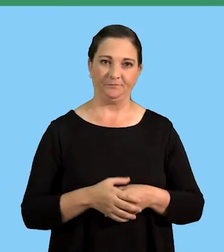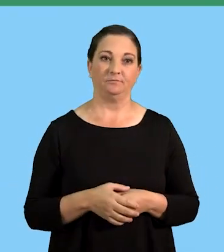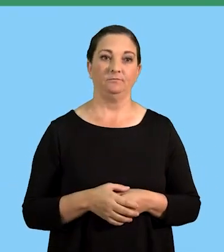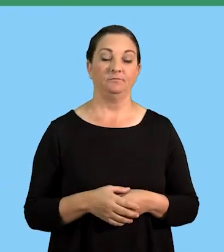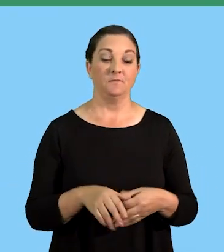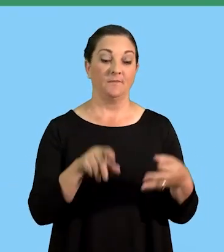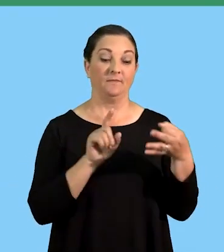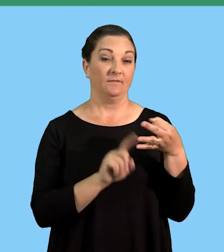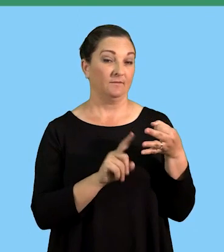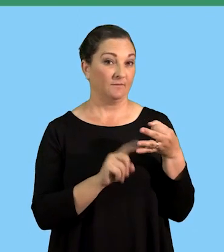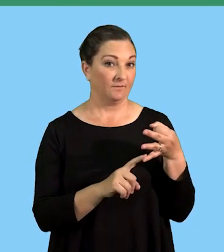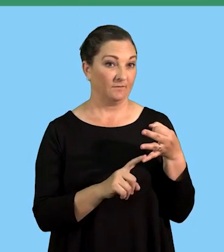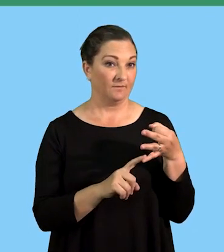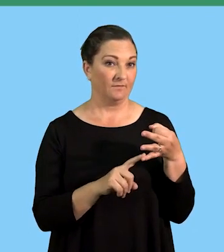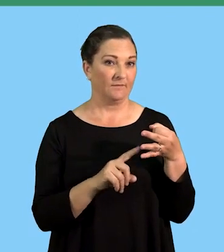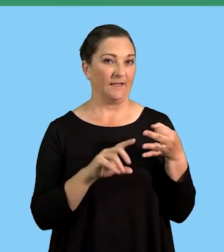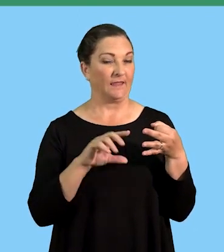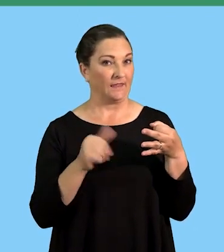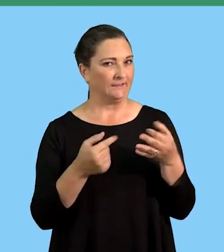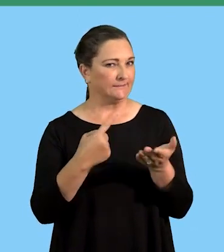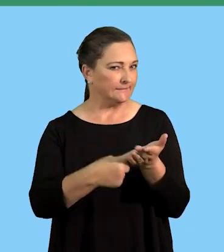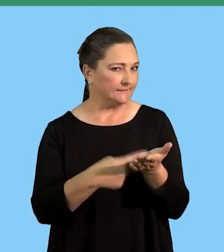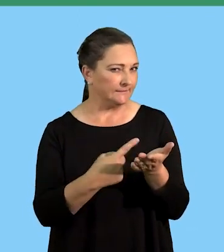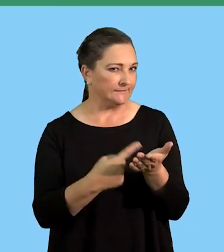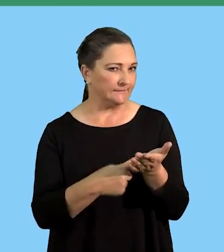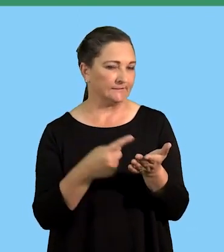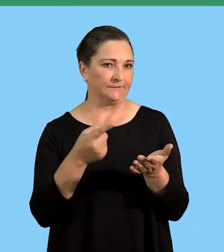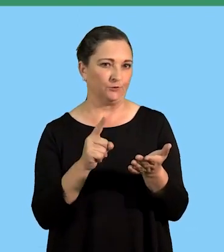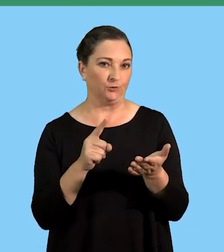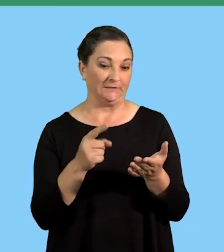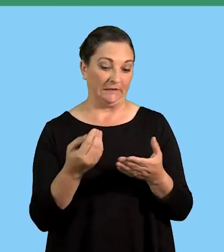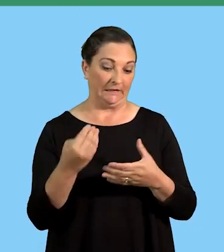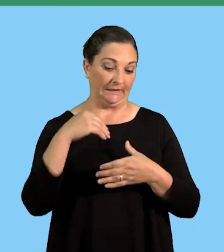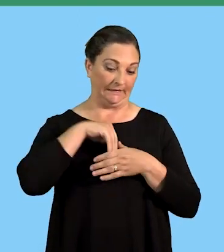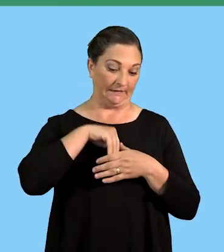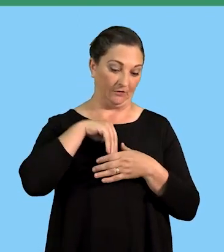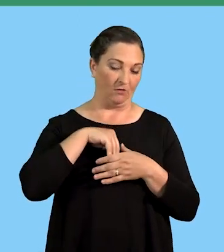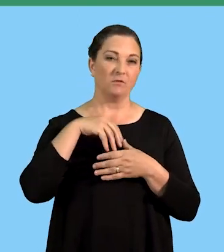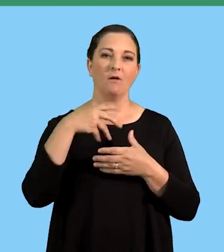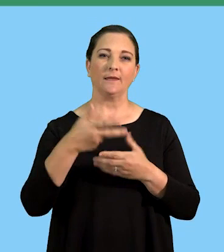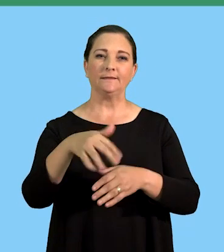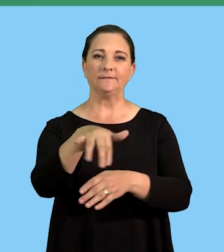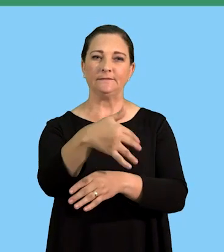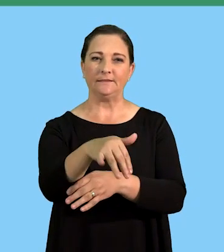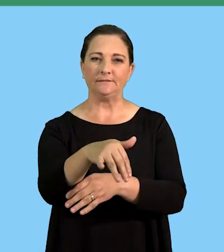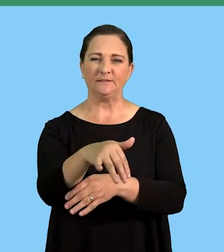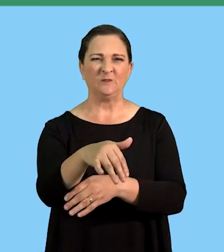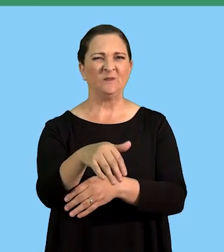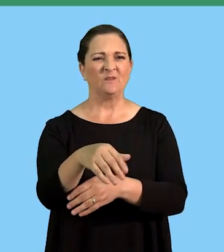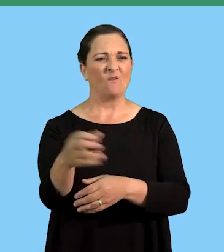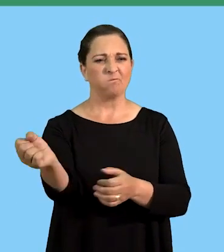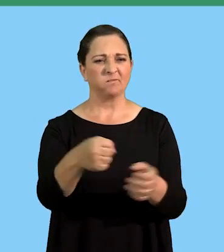And then you must be able to discuss what internal and external methods of recruitment